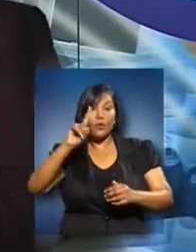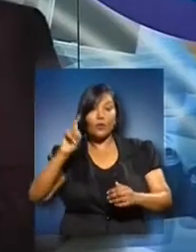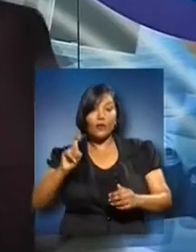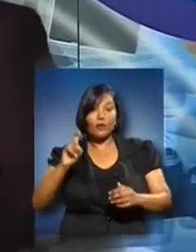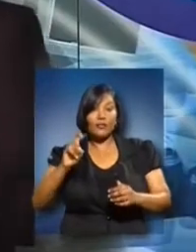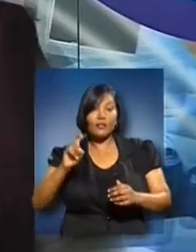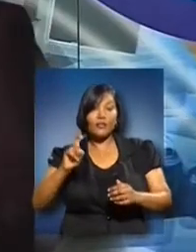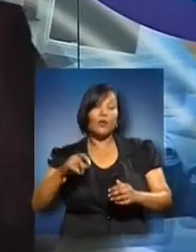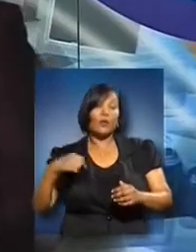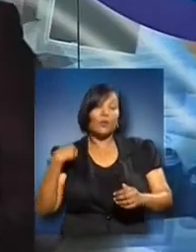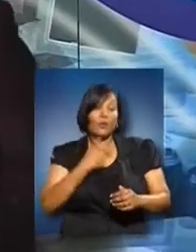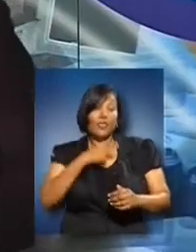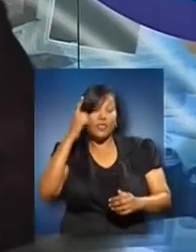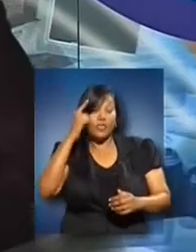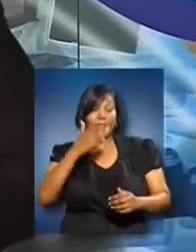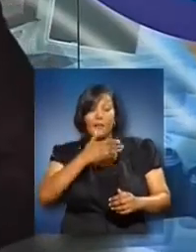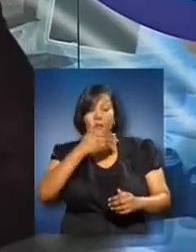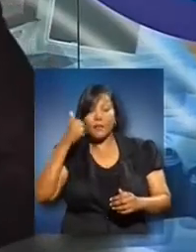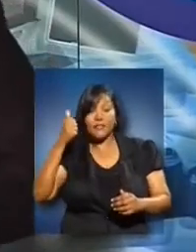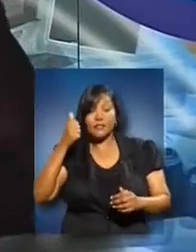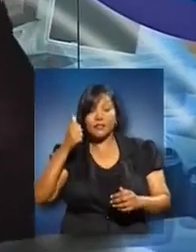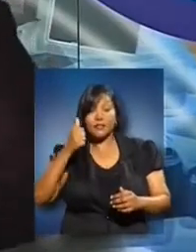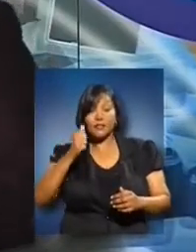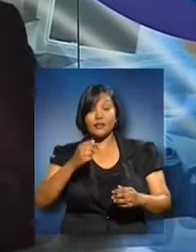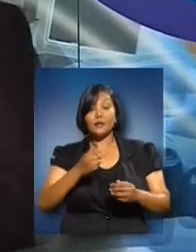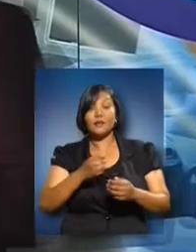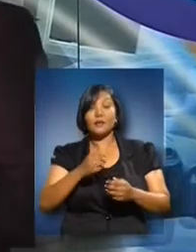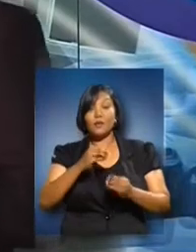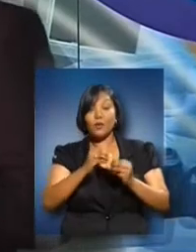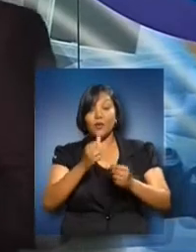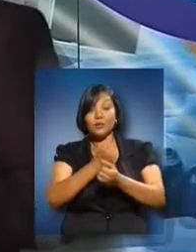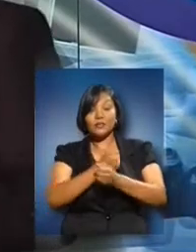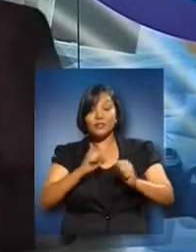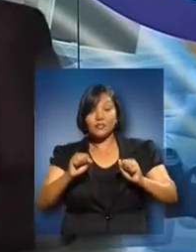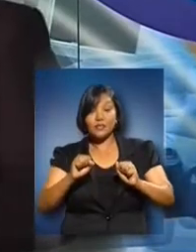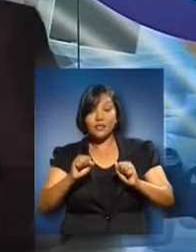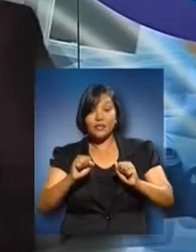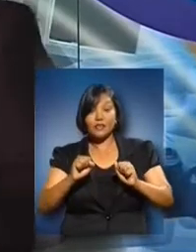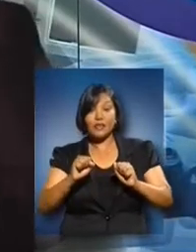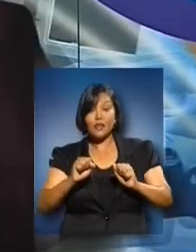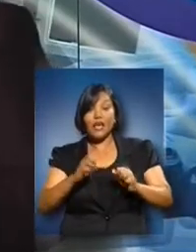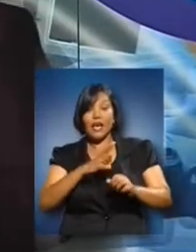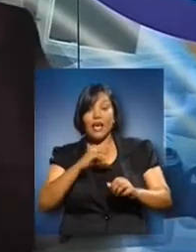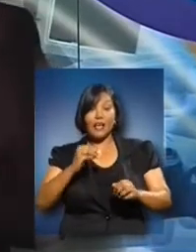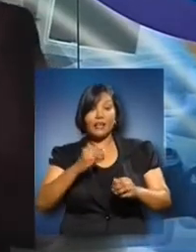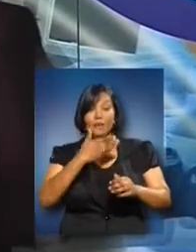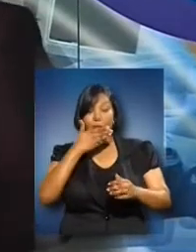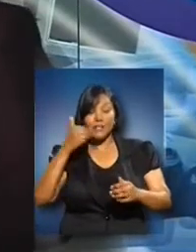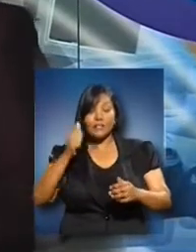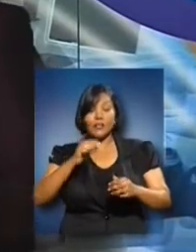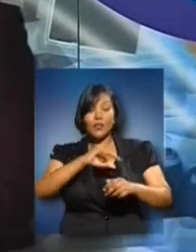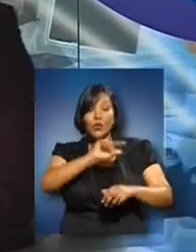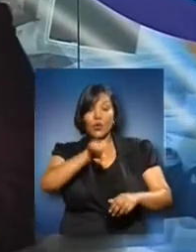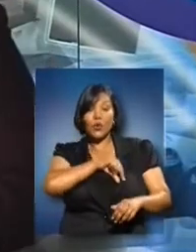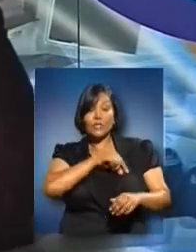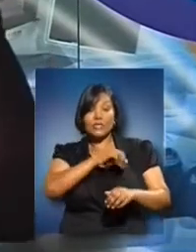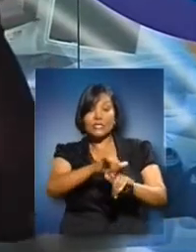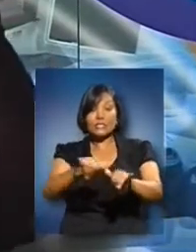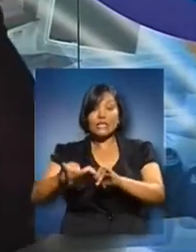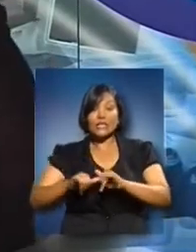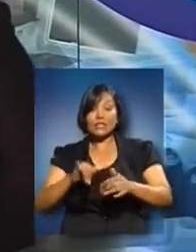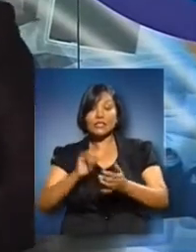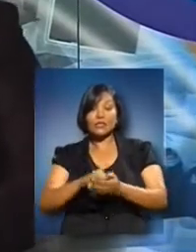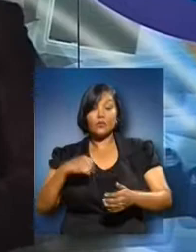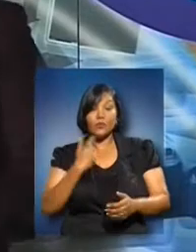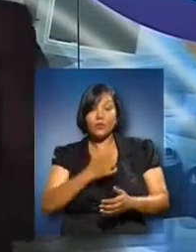is more reliable, more secure, and there are a set of quality standards which we were looking